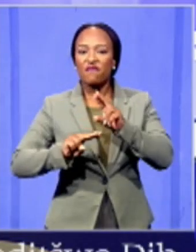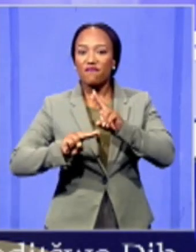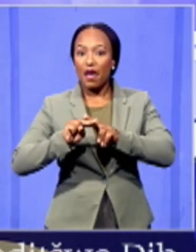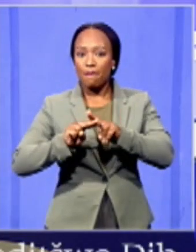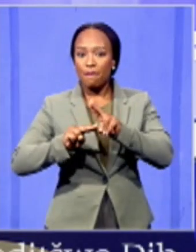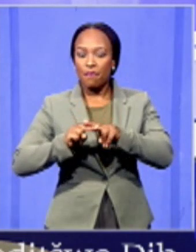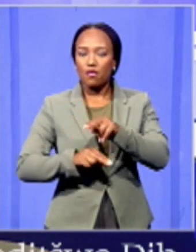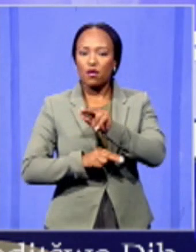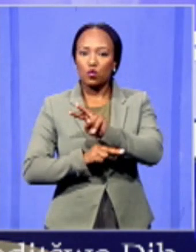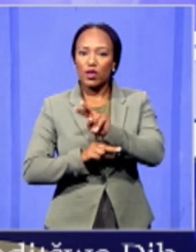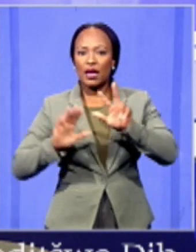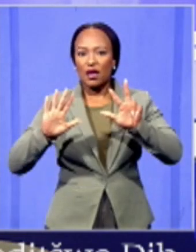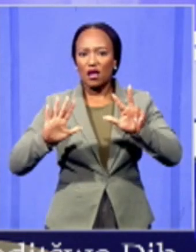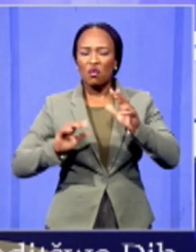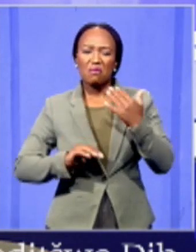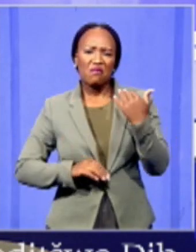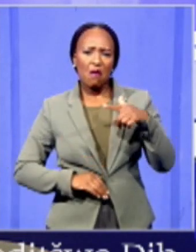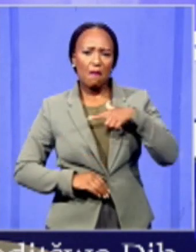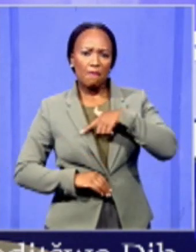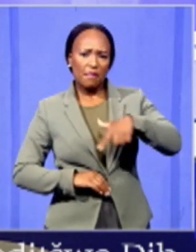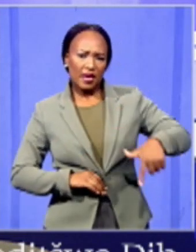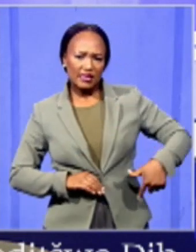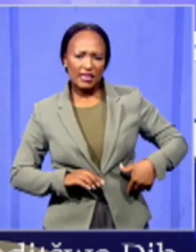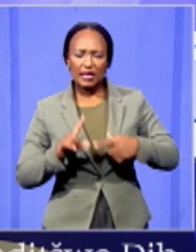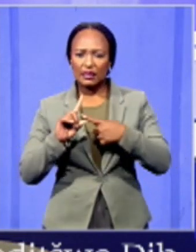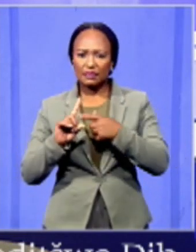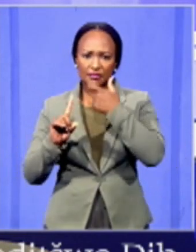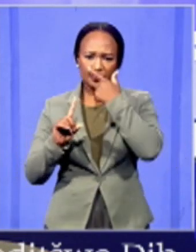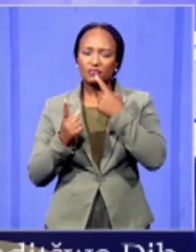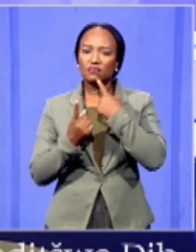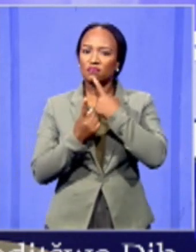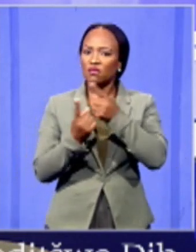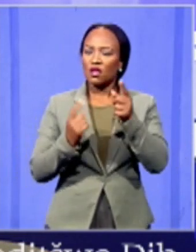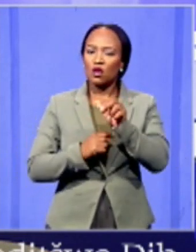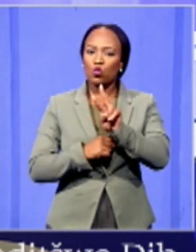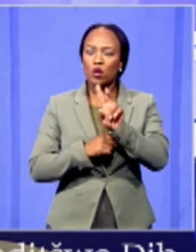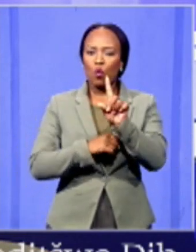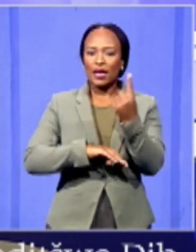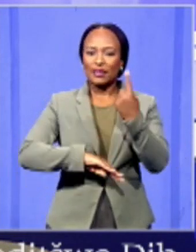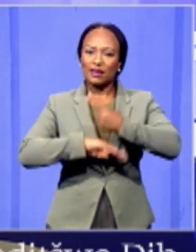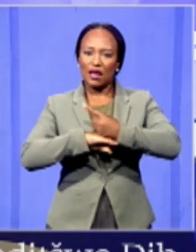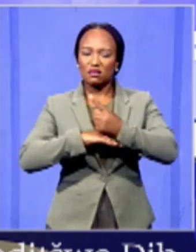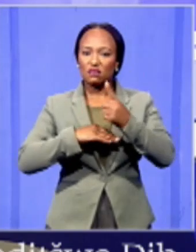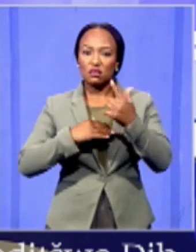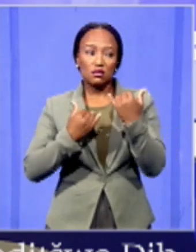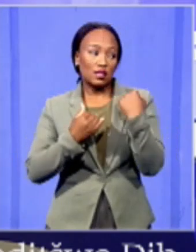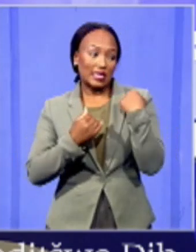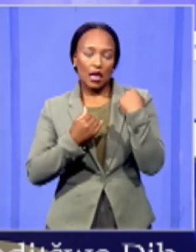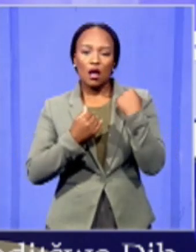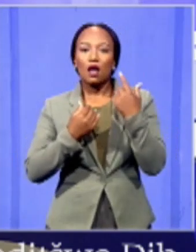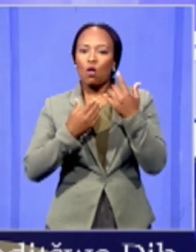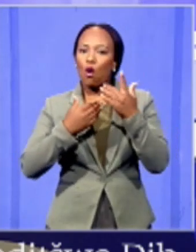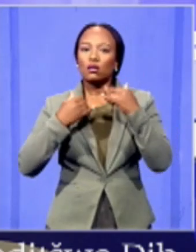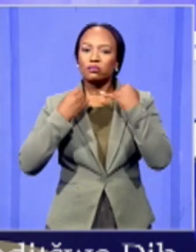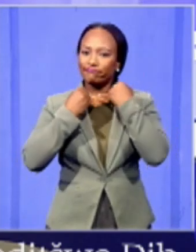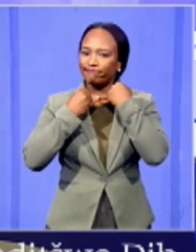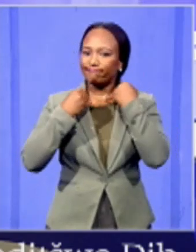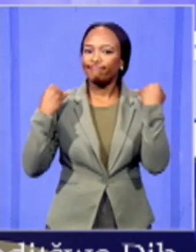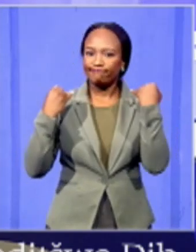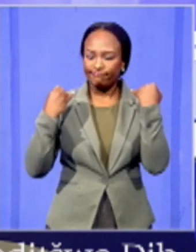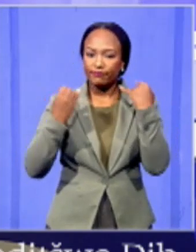yeo e bego e beilwe ke mopresidente Cyril Ramaphosa ya matšatši a 21 e fihle mafelelong letšatšing la maabane.